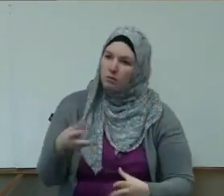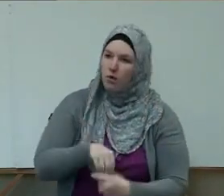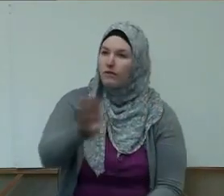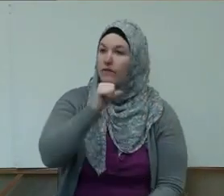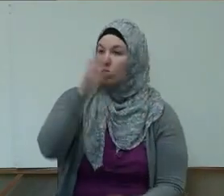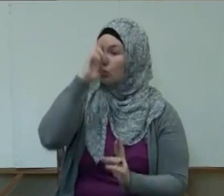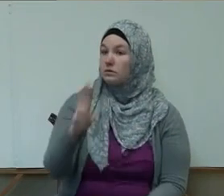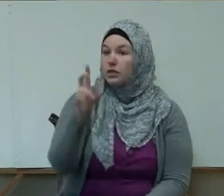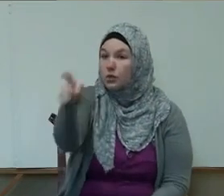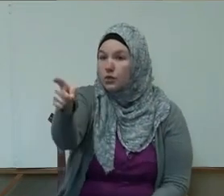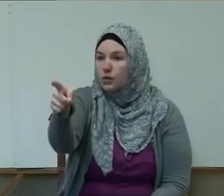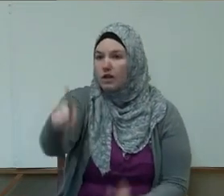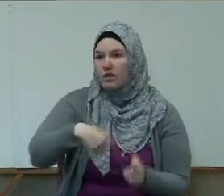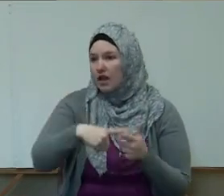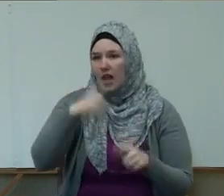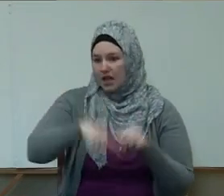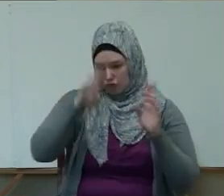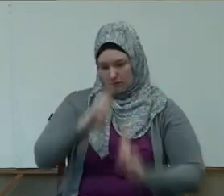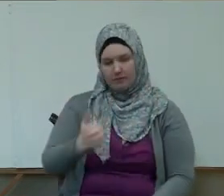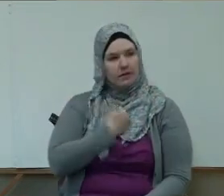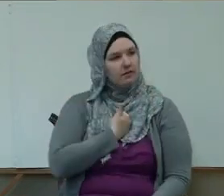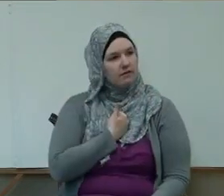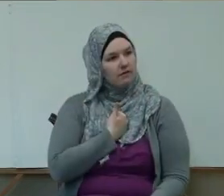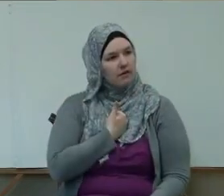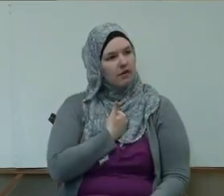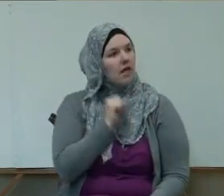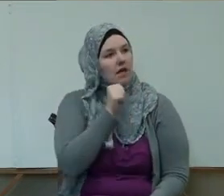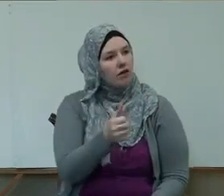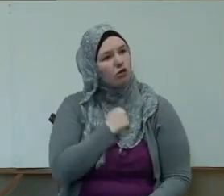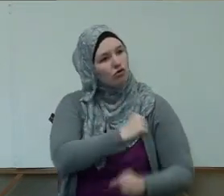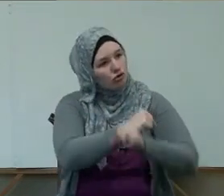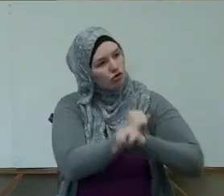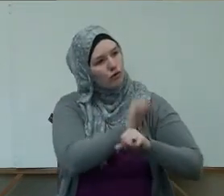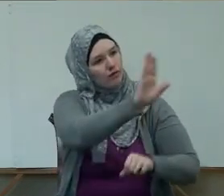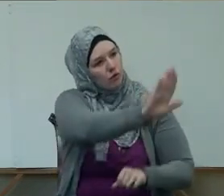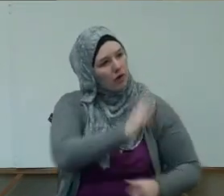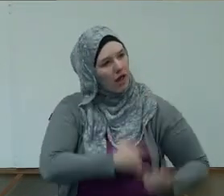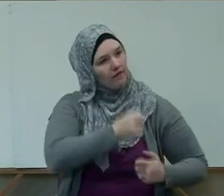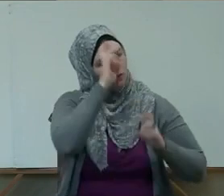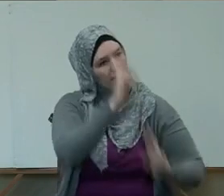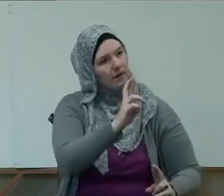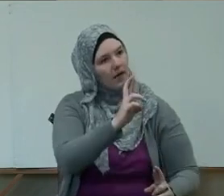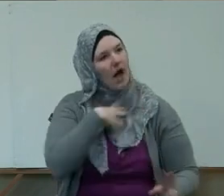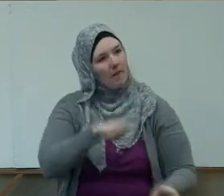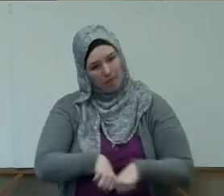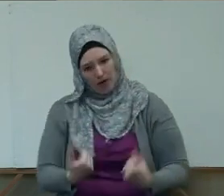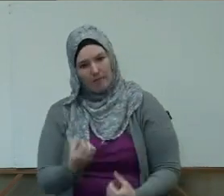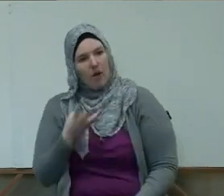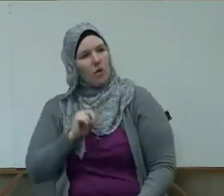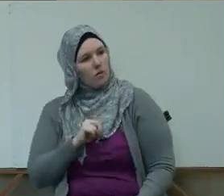don't respect you, I don't respect myself. If I don't secure your dignity, I am violating my